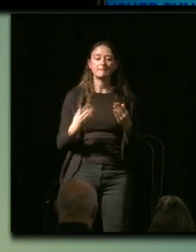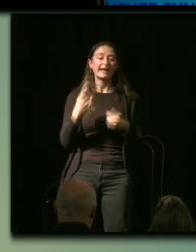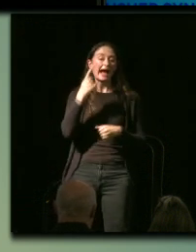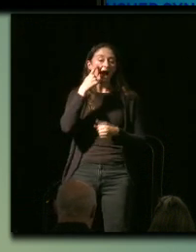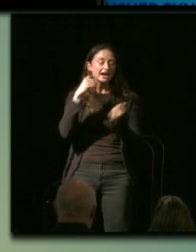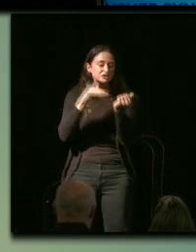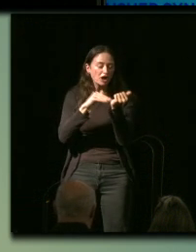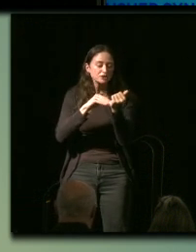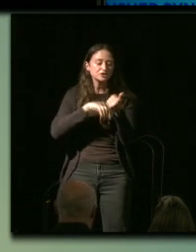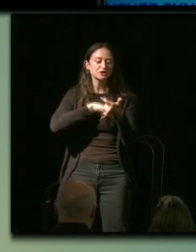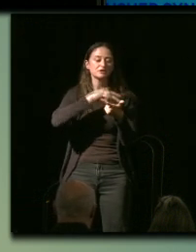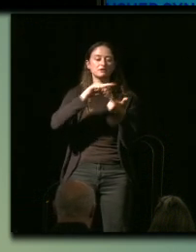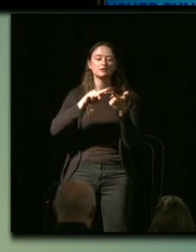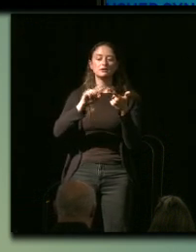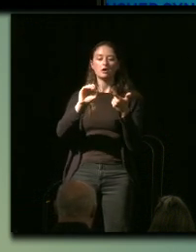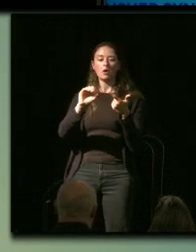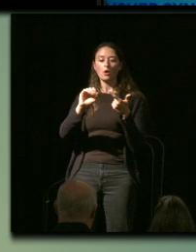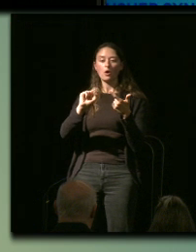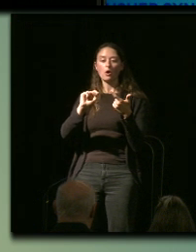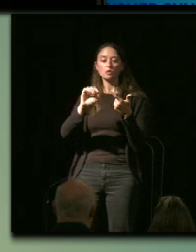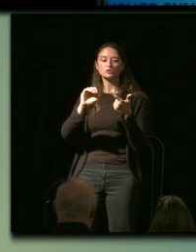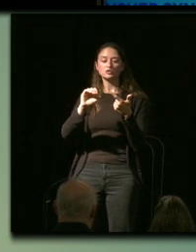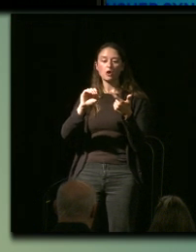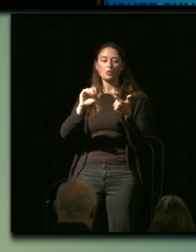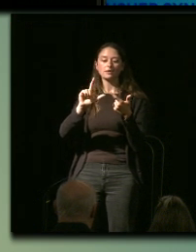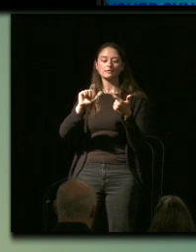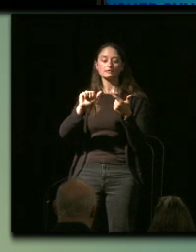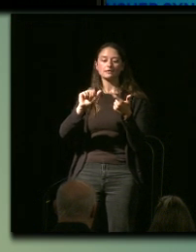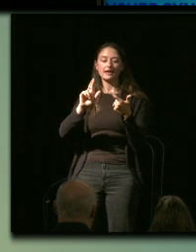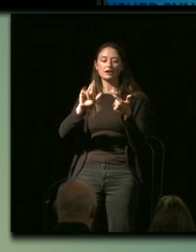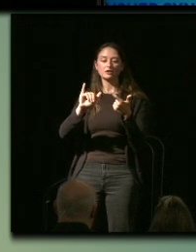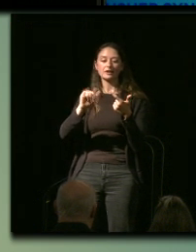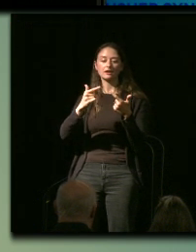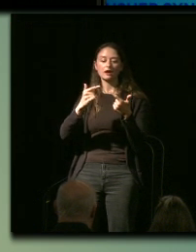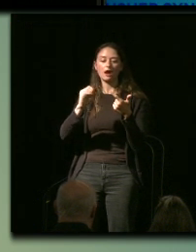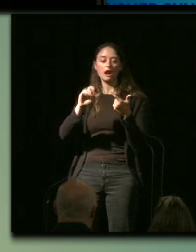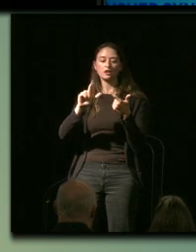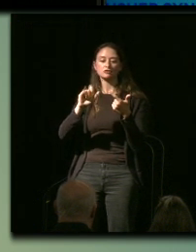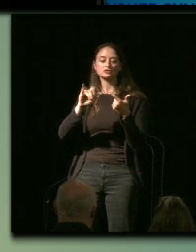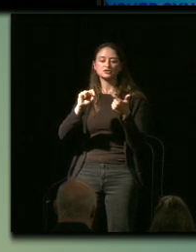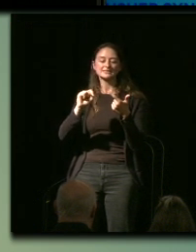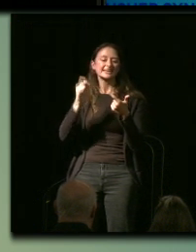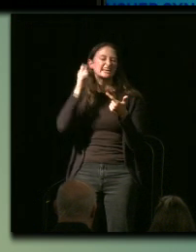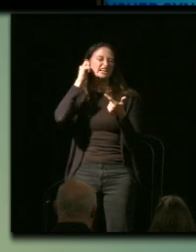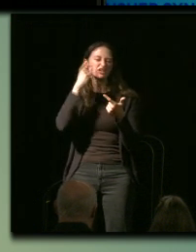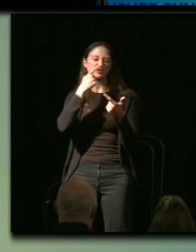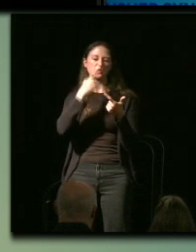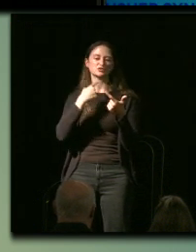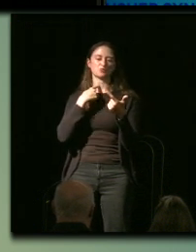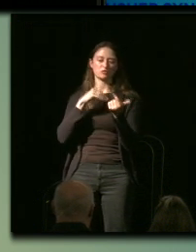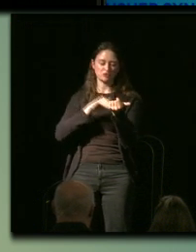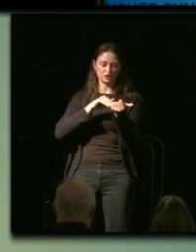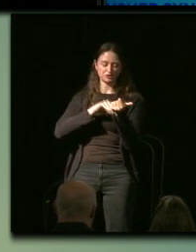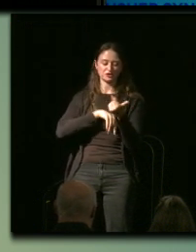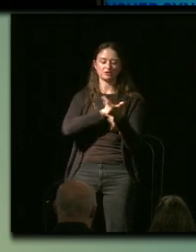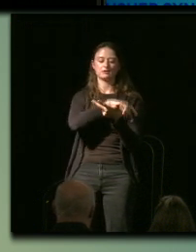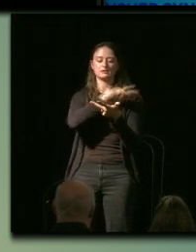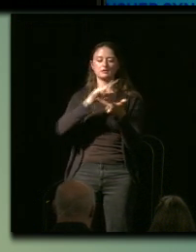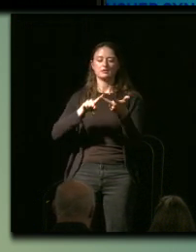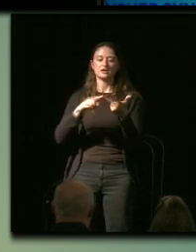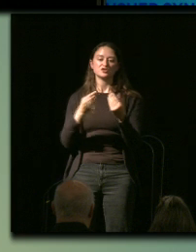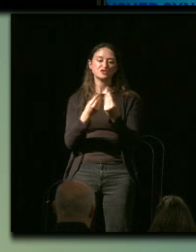an otolaryngologist, or an ear, nose, and throat doctor. Genetic counselors, clinical geneticists,